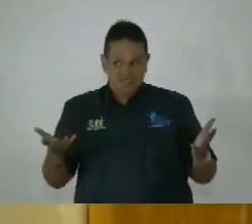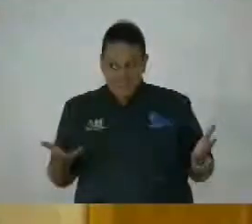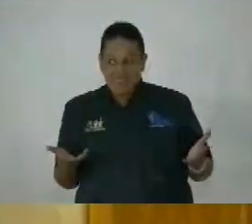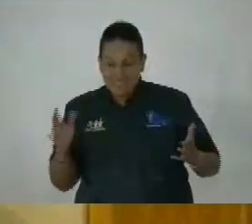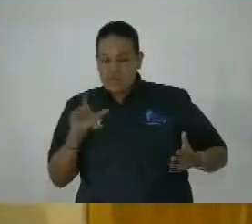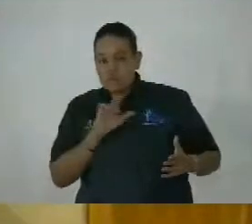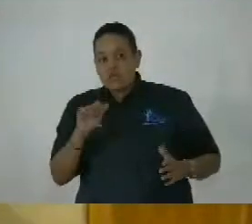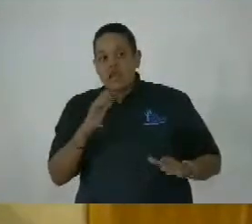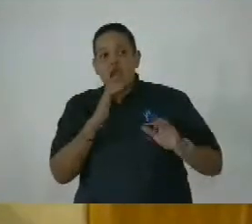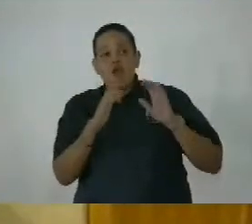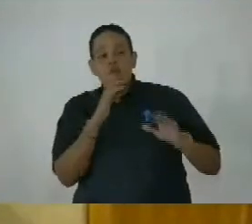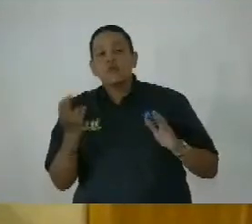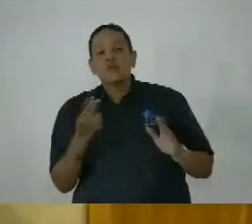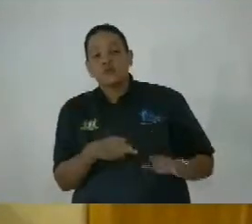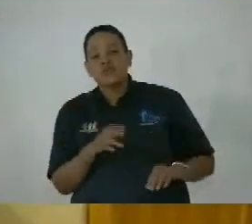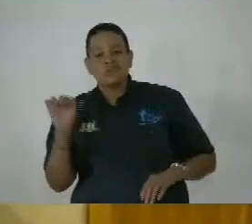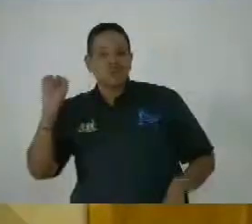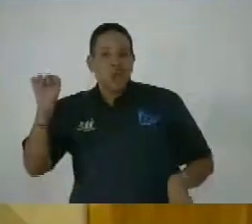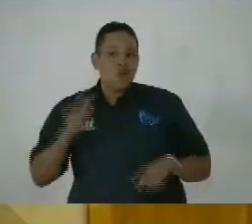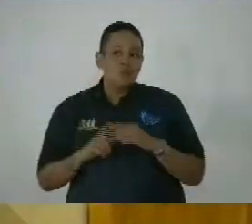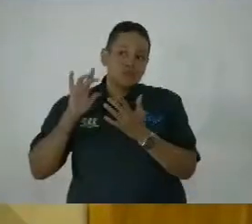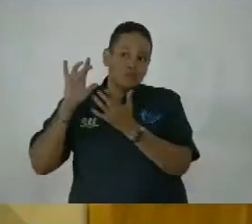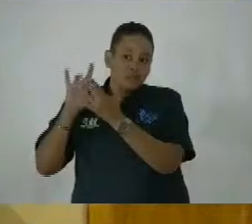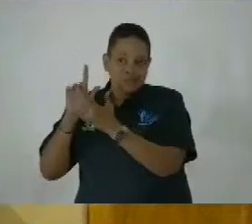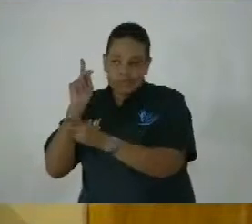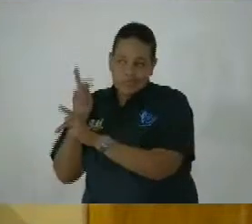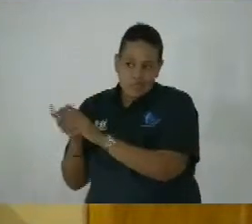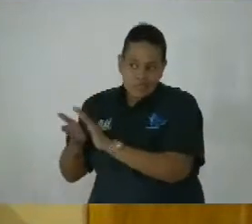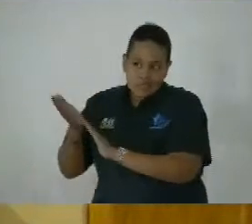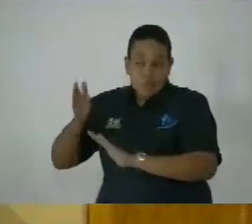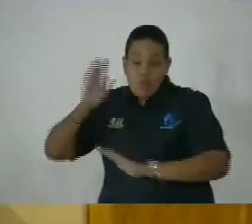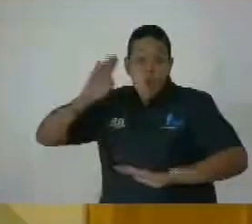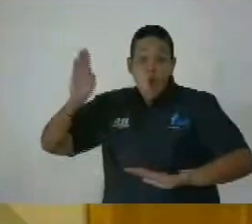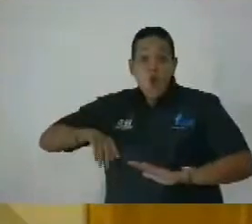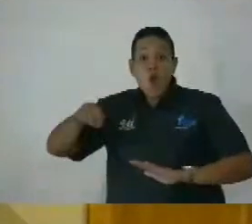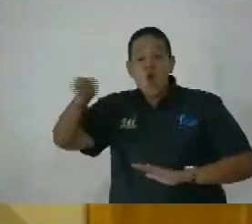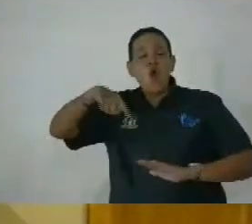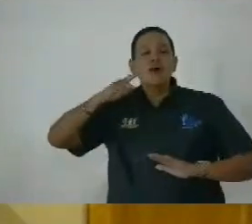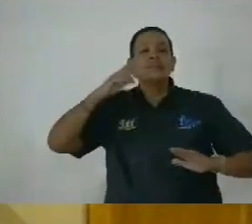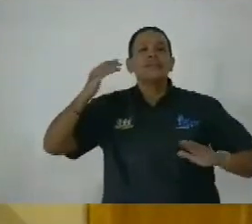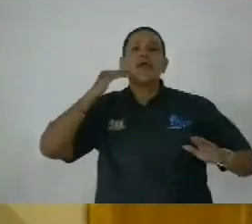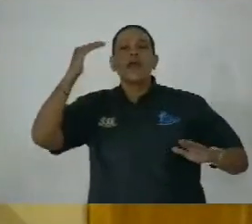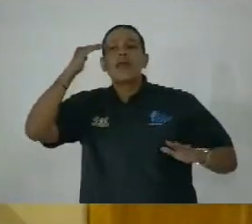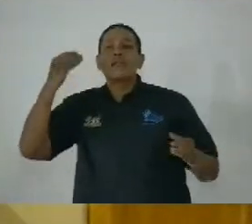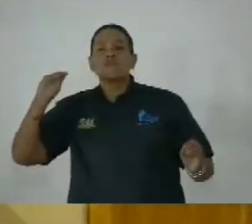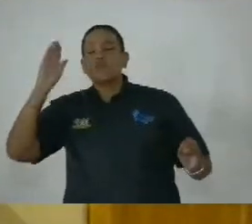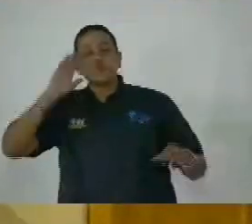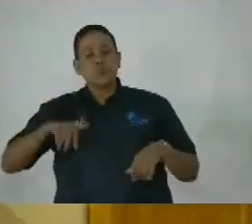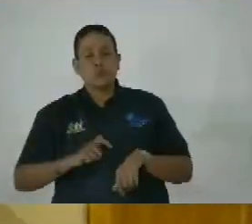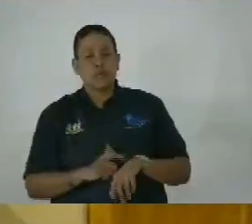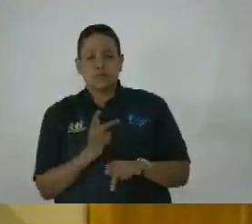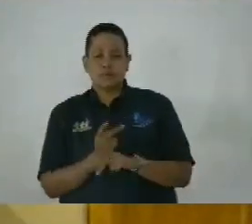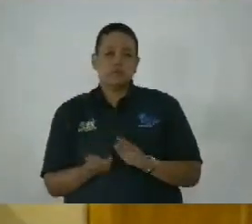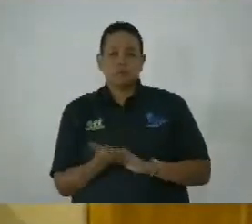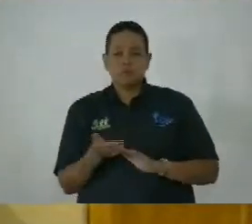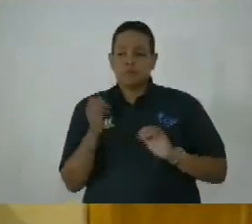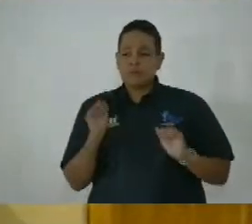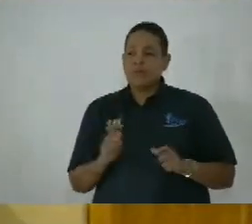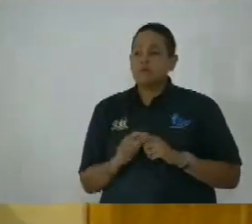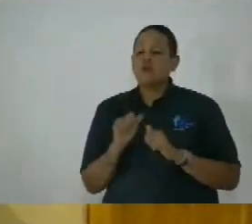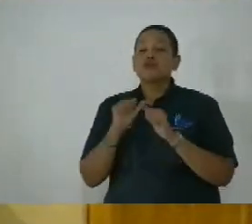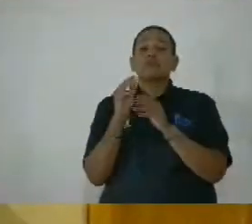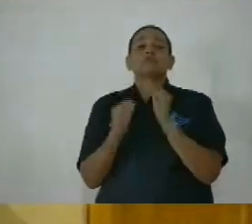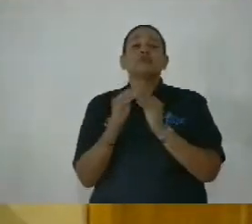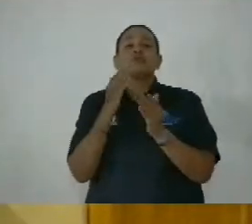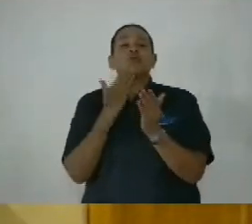can communicate and keep in touch with all the headquarters at all times and to maintain them in good